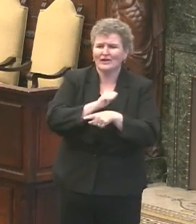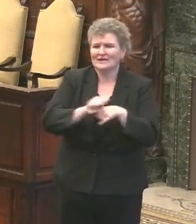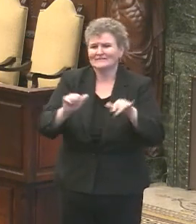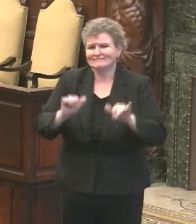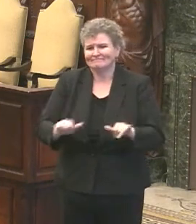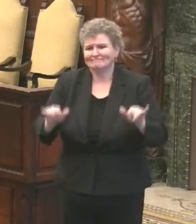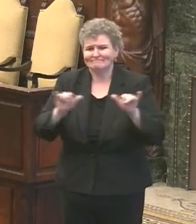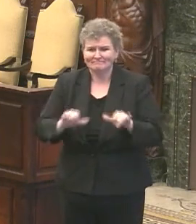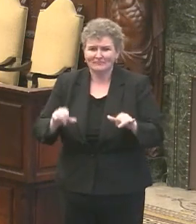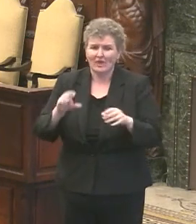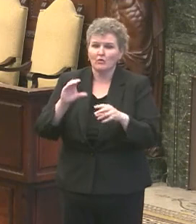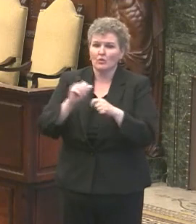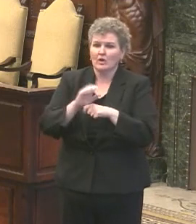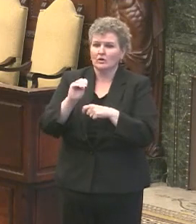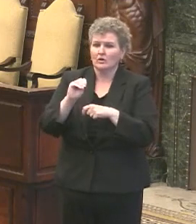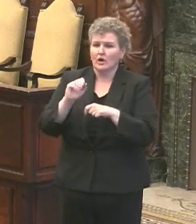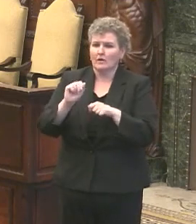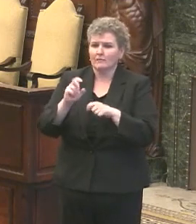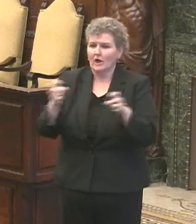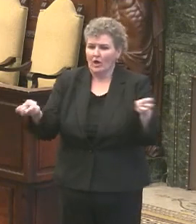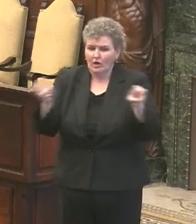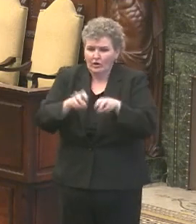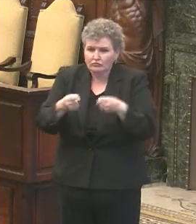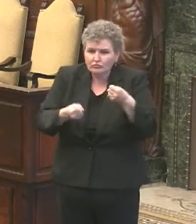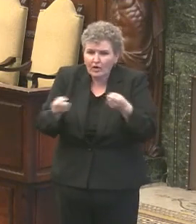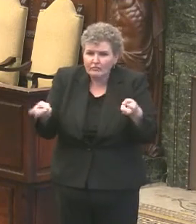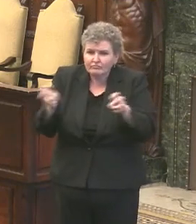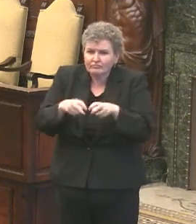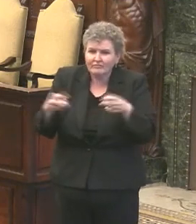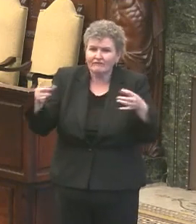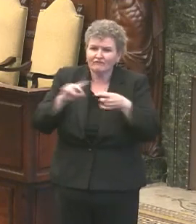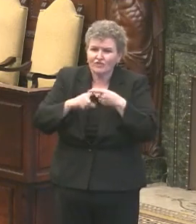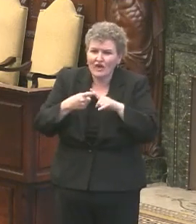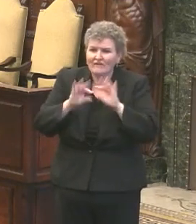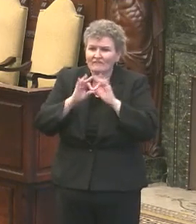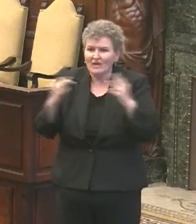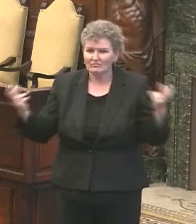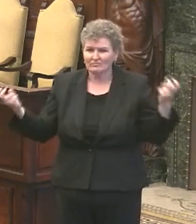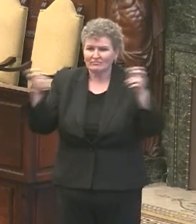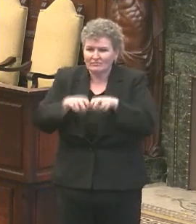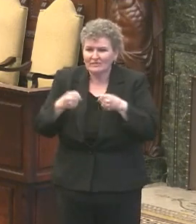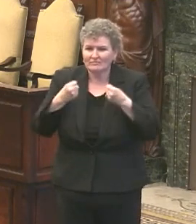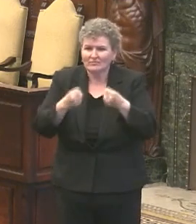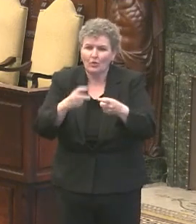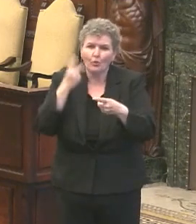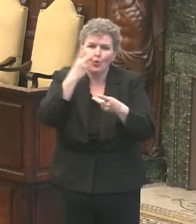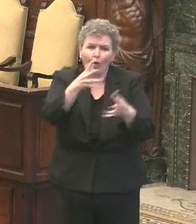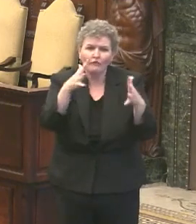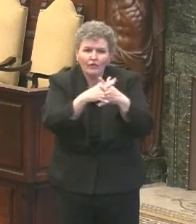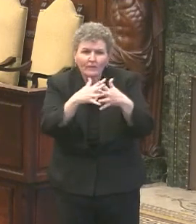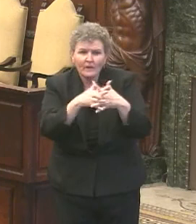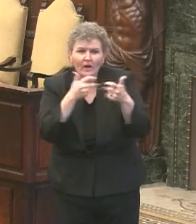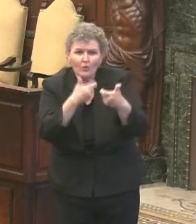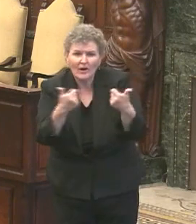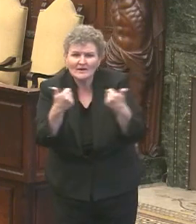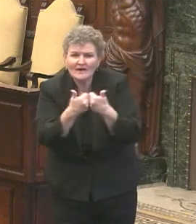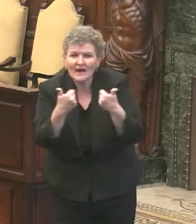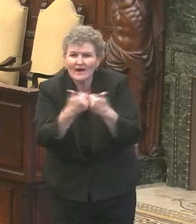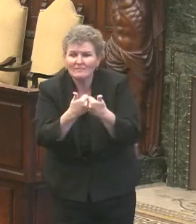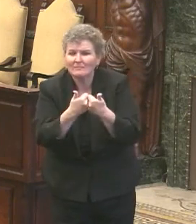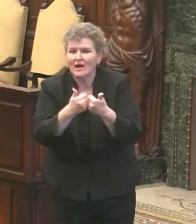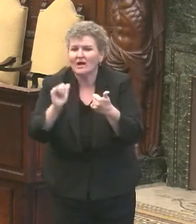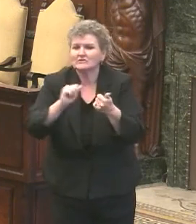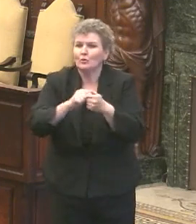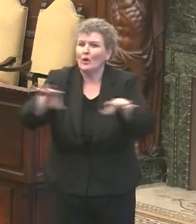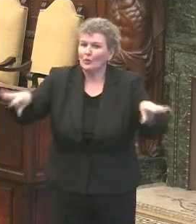carpools, or friends getting together to watch football games on television, or weddings and bridal showers.